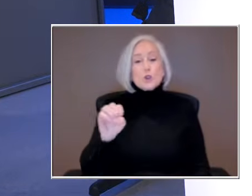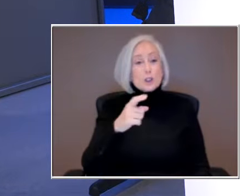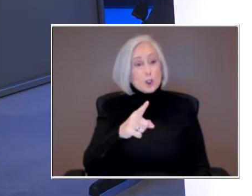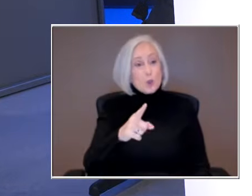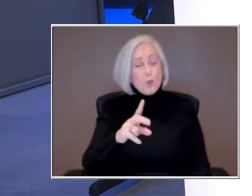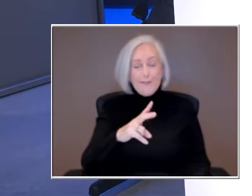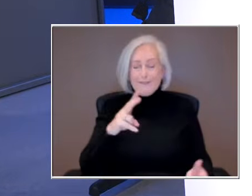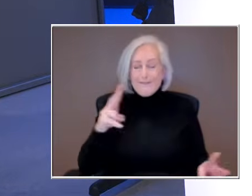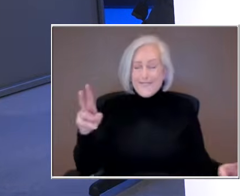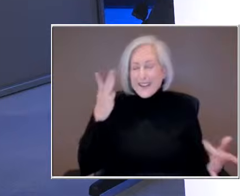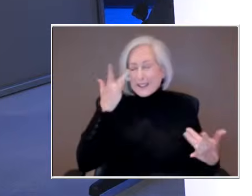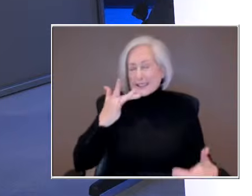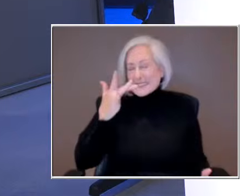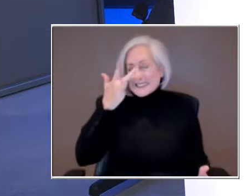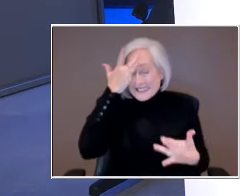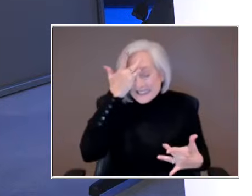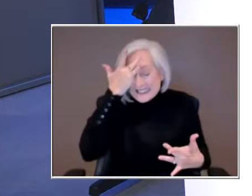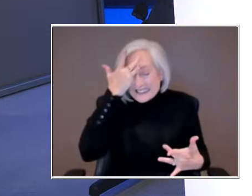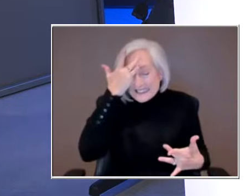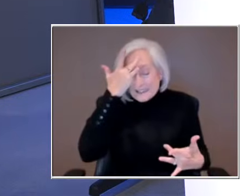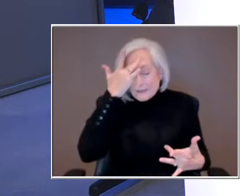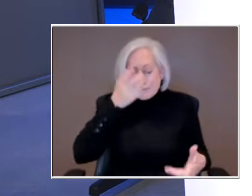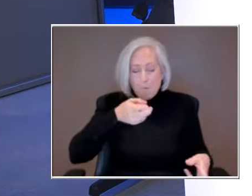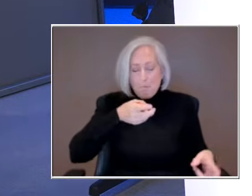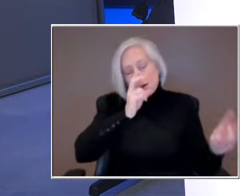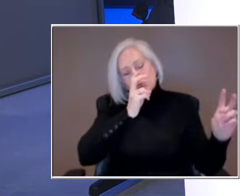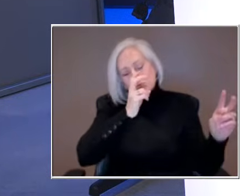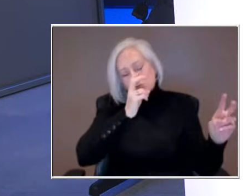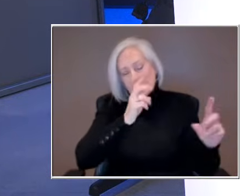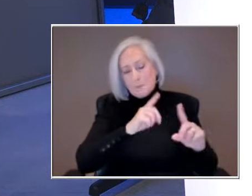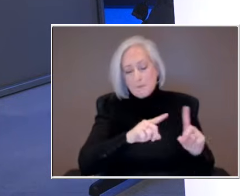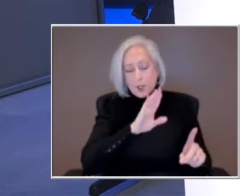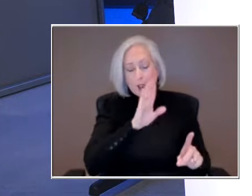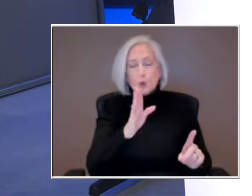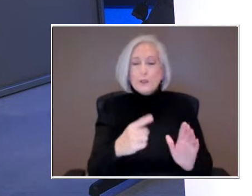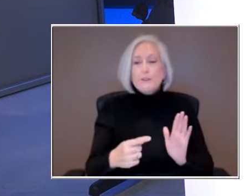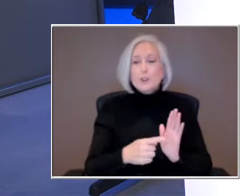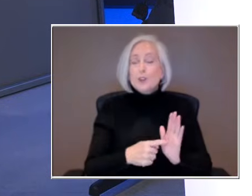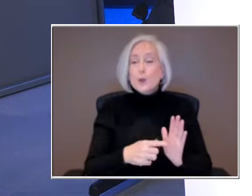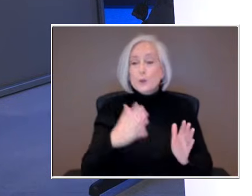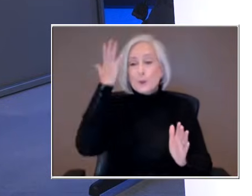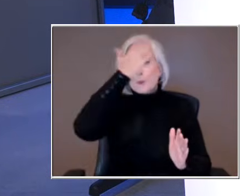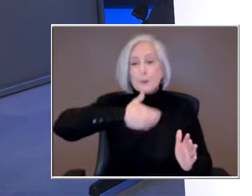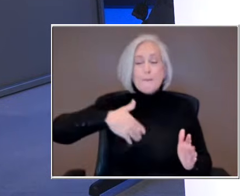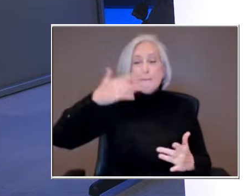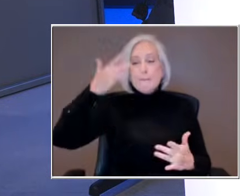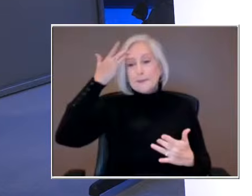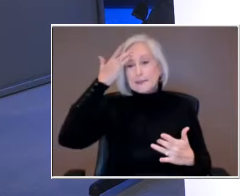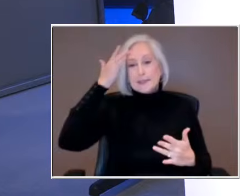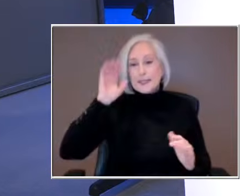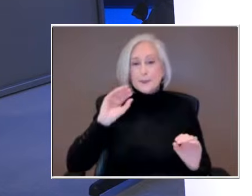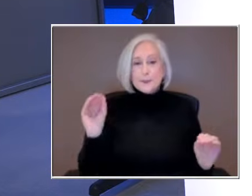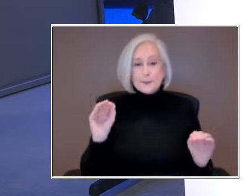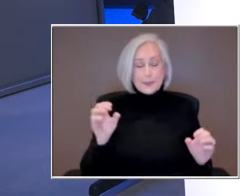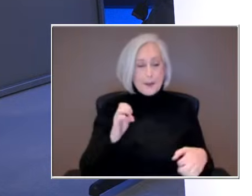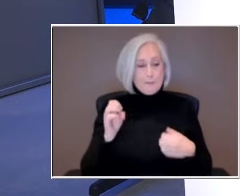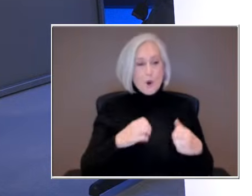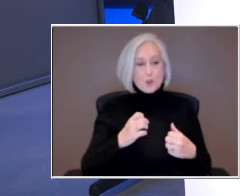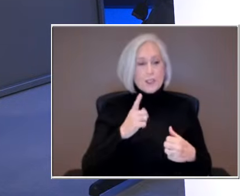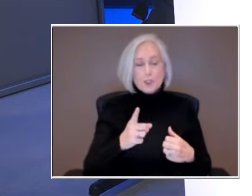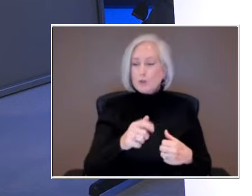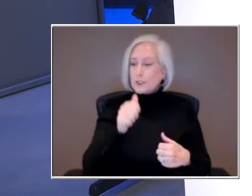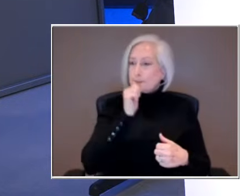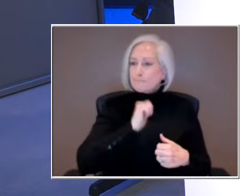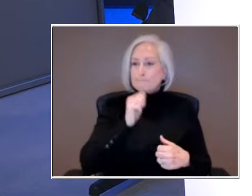never presented as super, super sick emotionally. You just kept moving